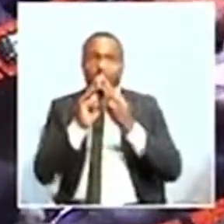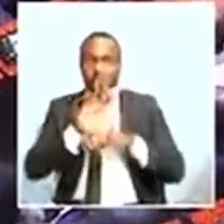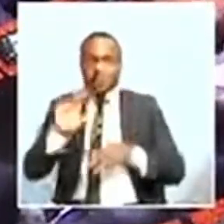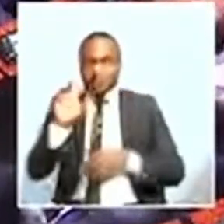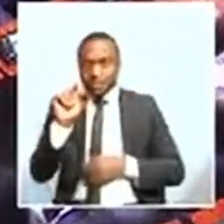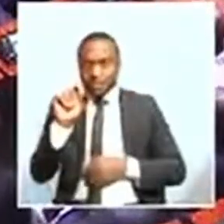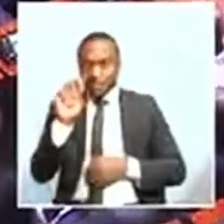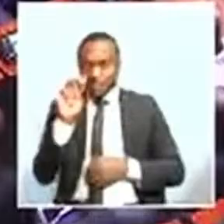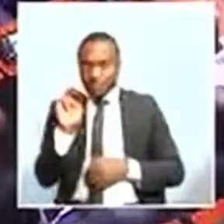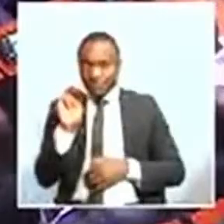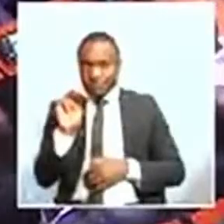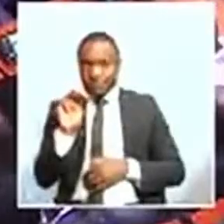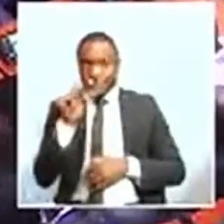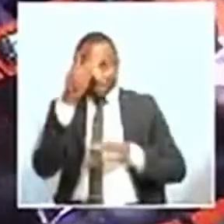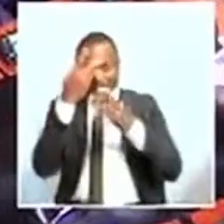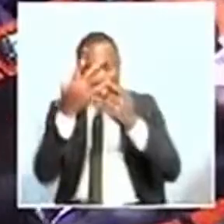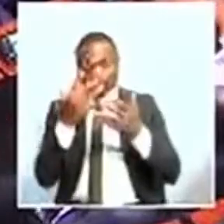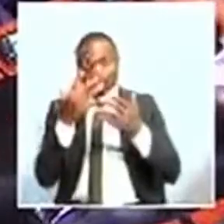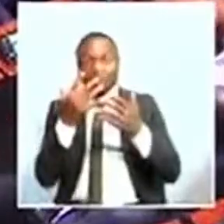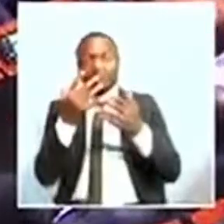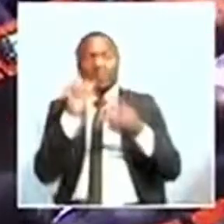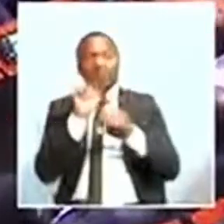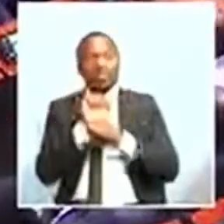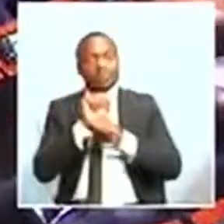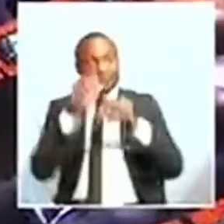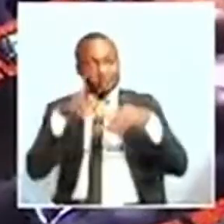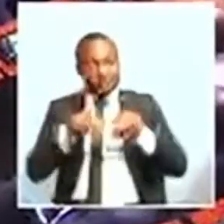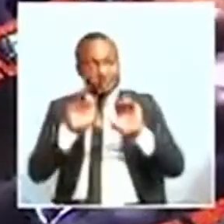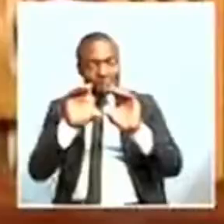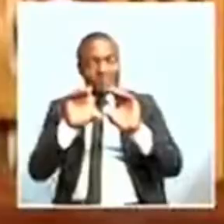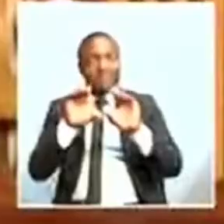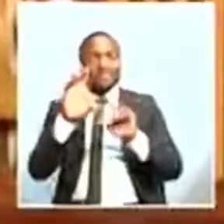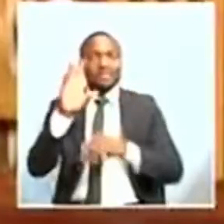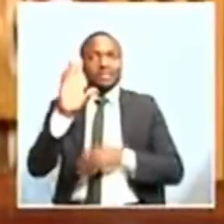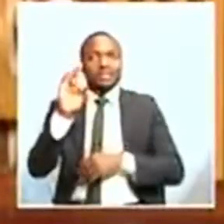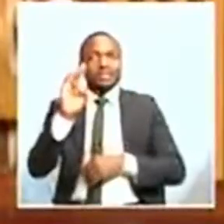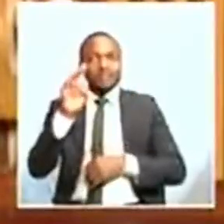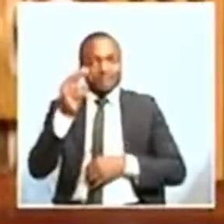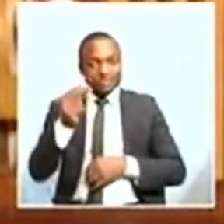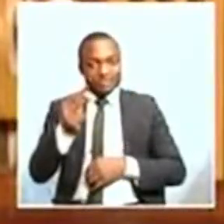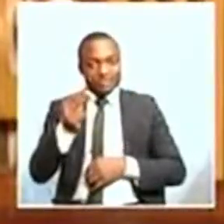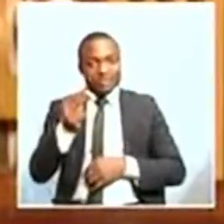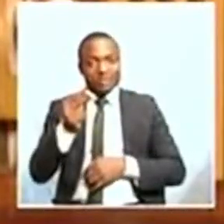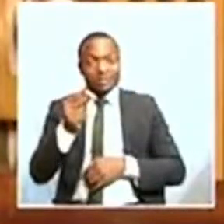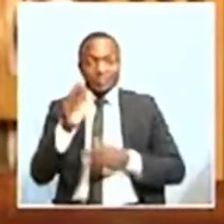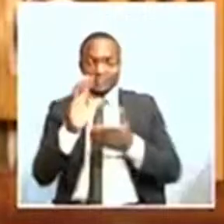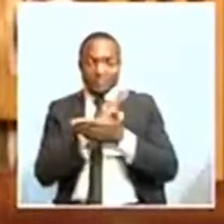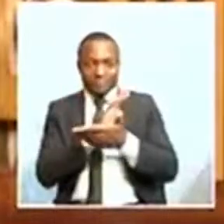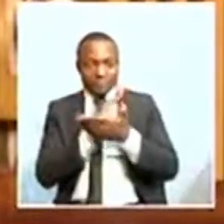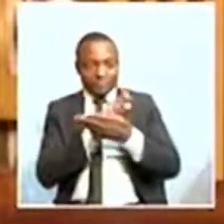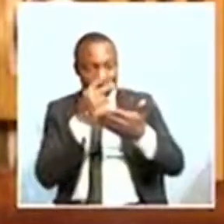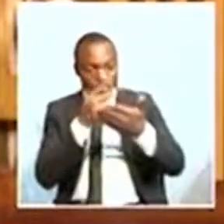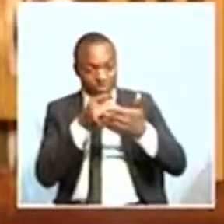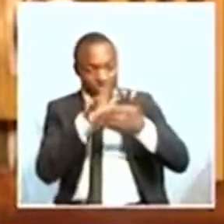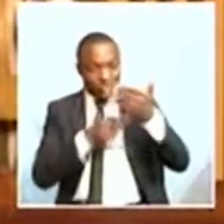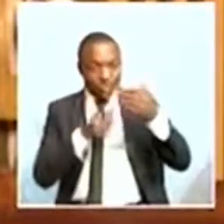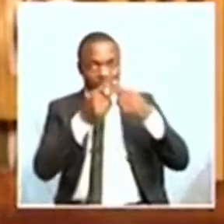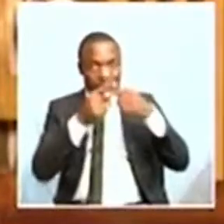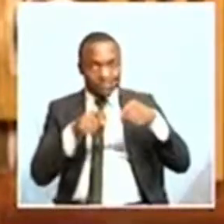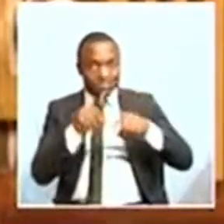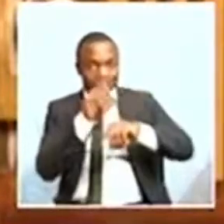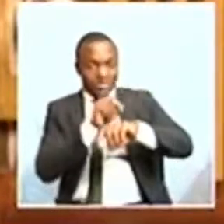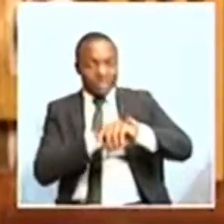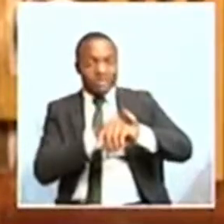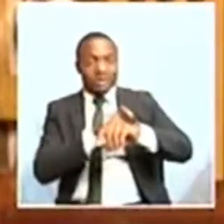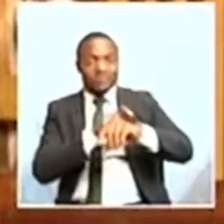for 20 minutes. We expect business to continue at 17 hours. So just a quick look at business that took place from the time